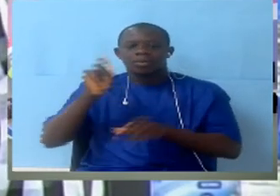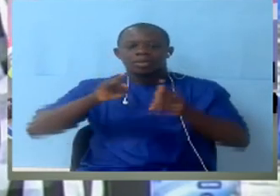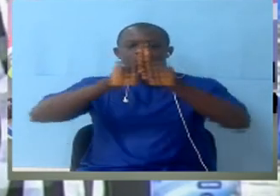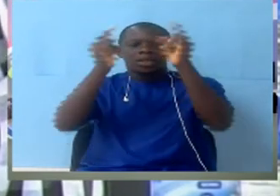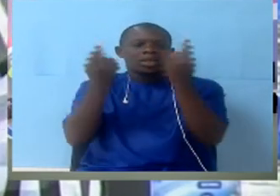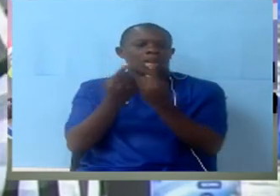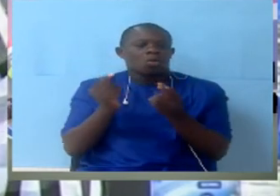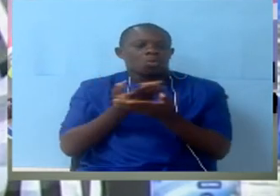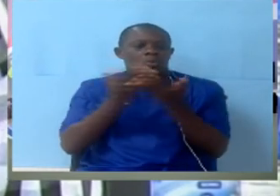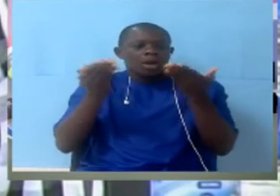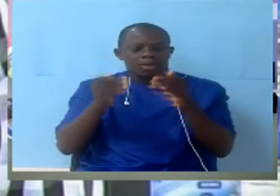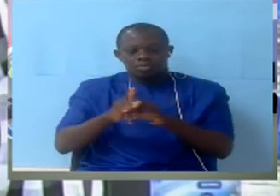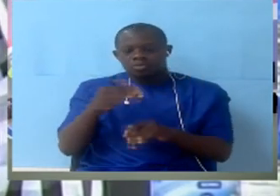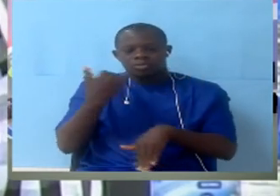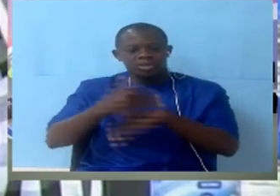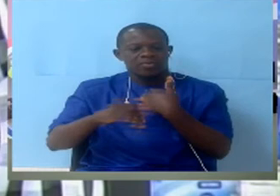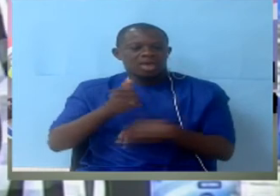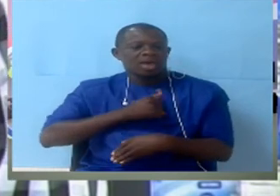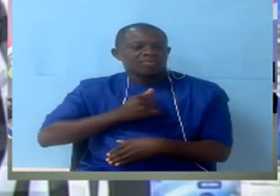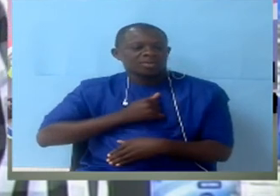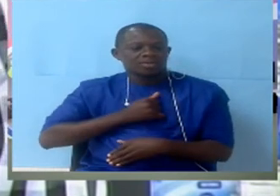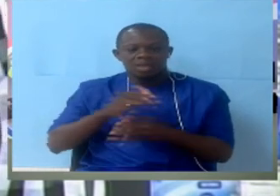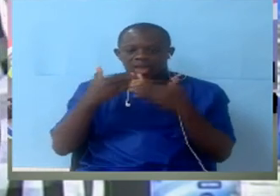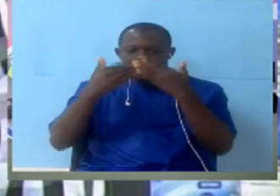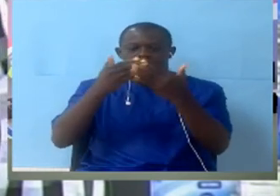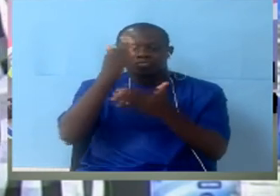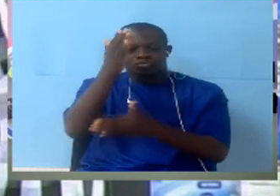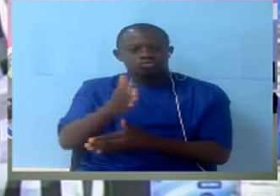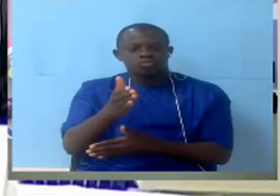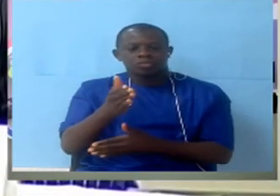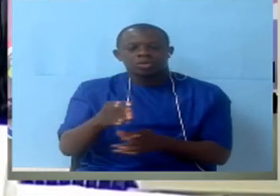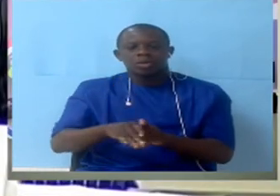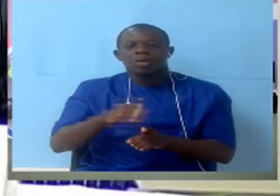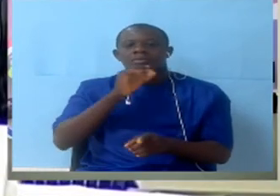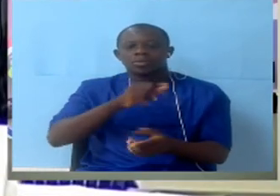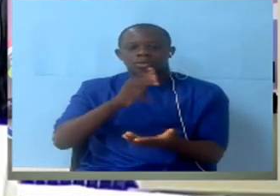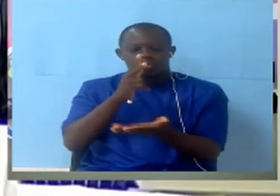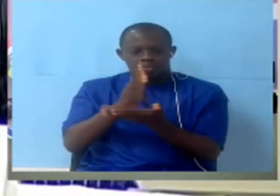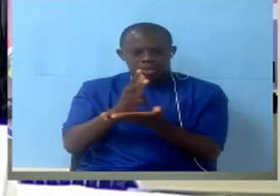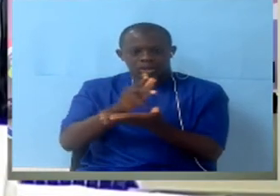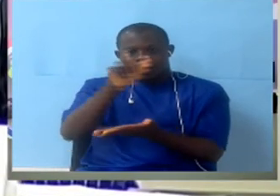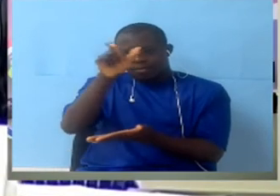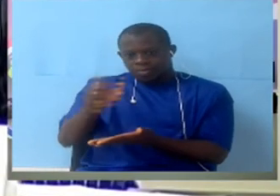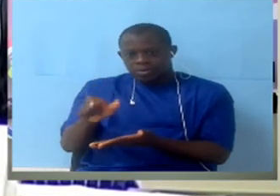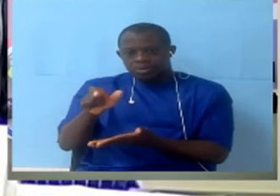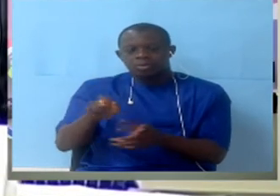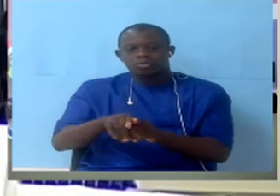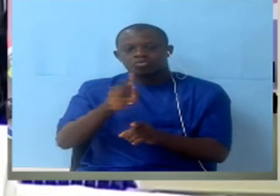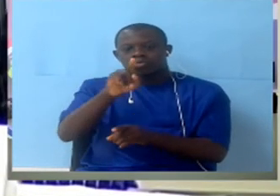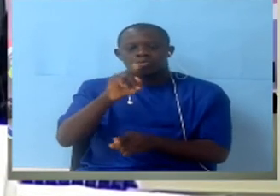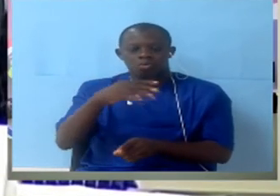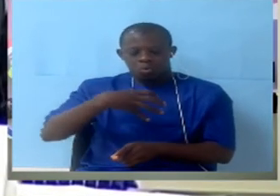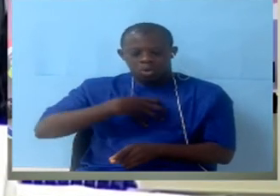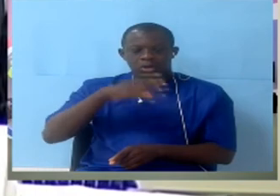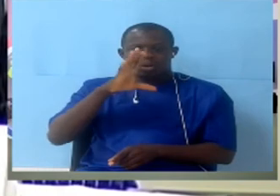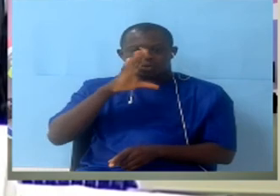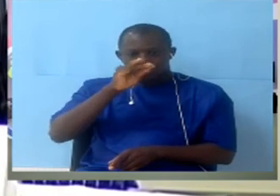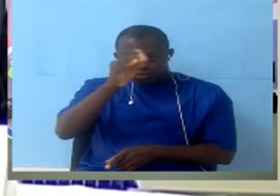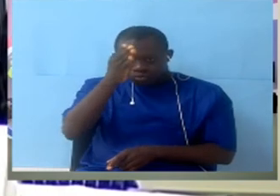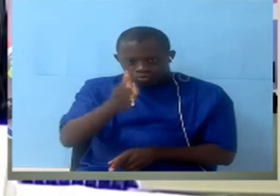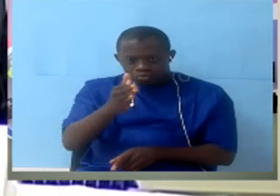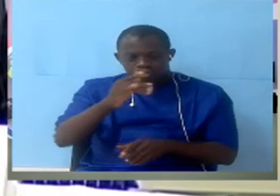mbuga sila kato nyafu. Because I'm not afraid to tell anybody the truth. Mr. Witness, just you wanting the truth or speaking the truth would not be